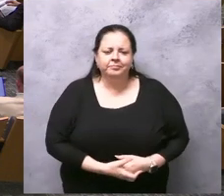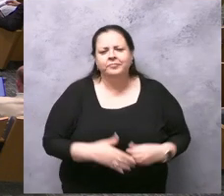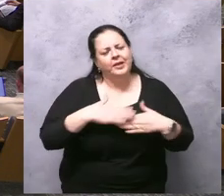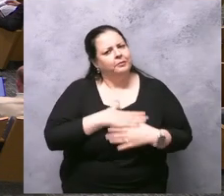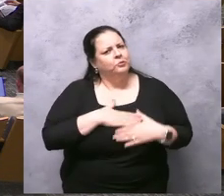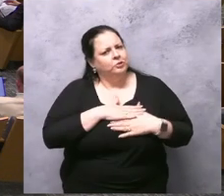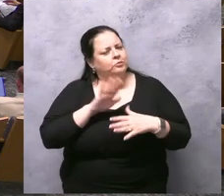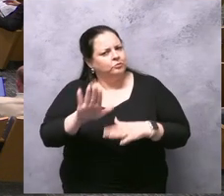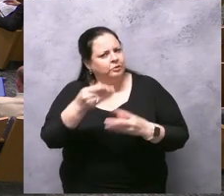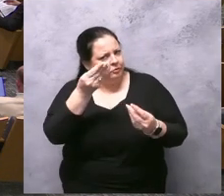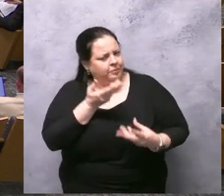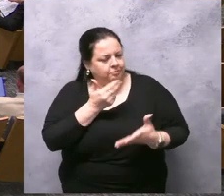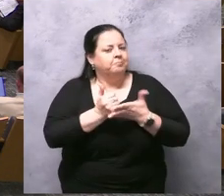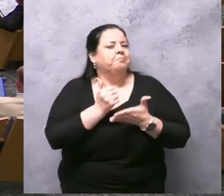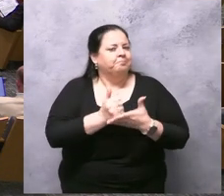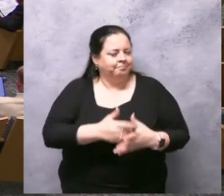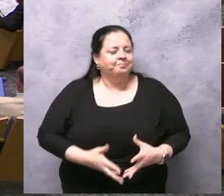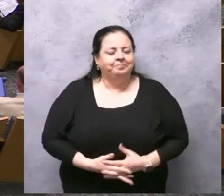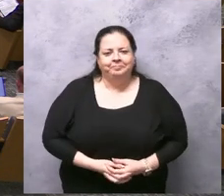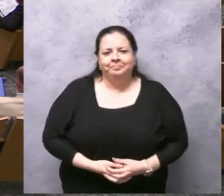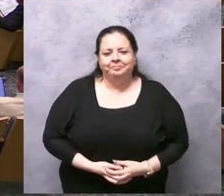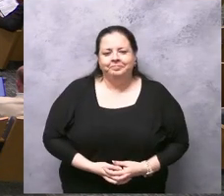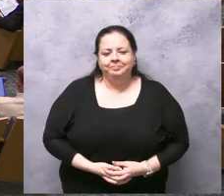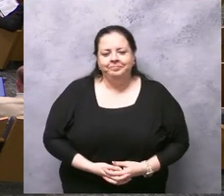appreciate the information. It's very helpful.